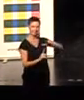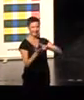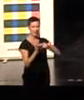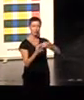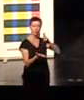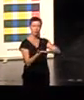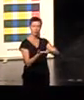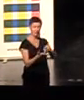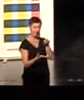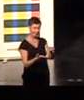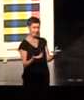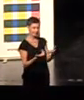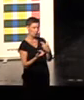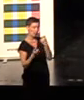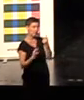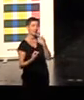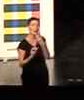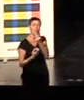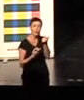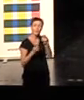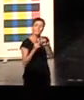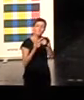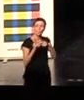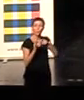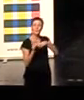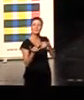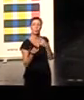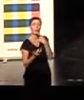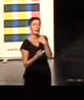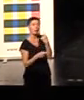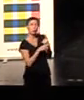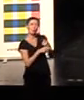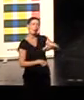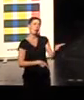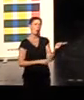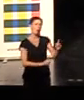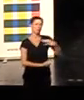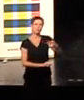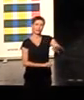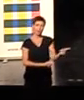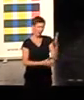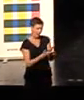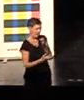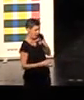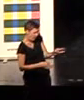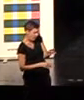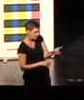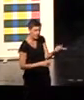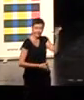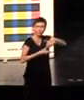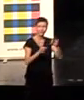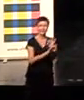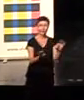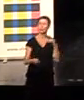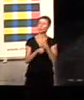houdt some files can express de people who don't ever as kingdom we dat membership voor participer lucas